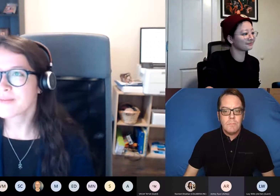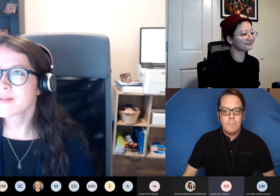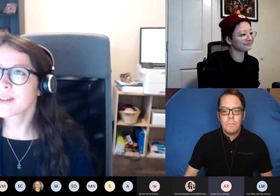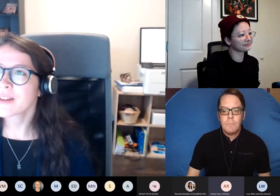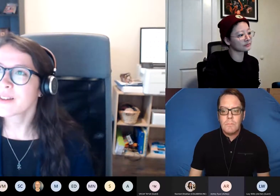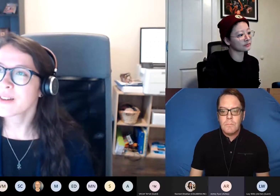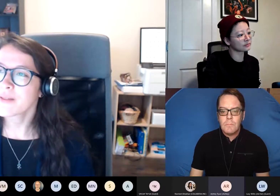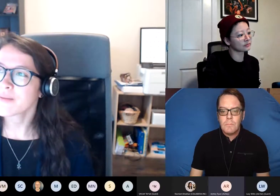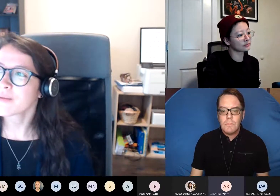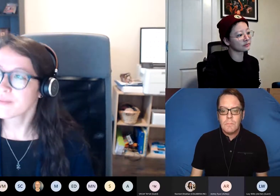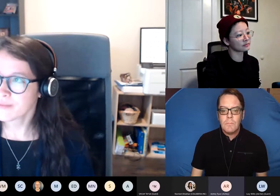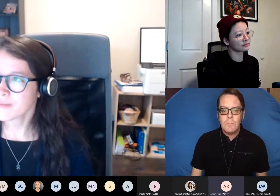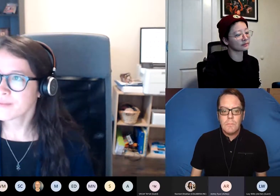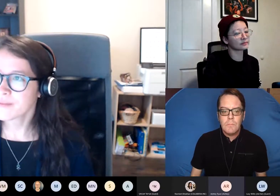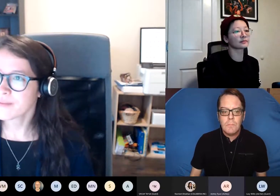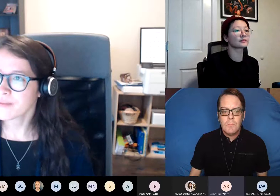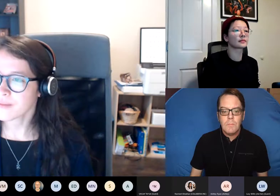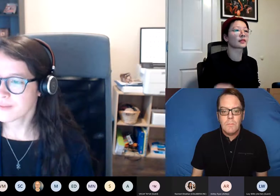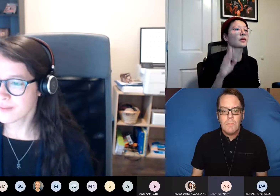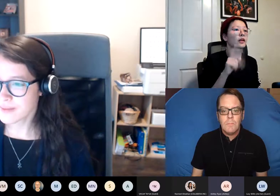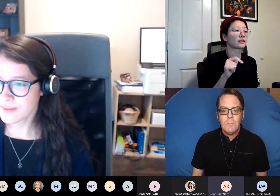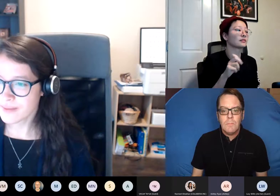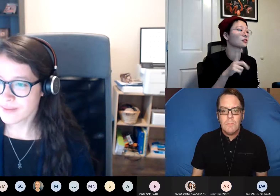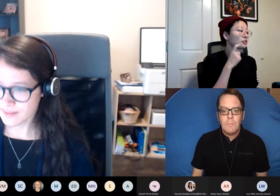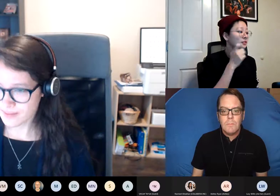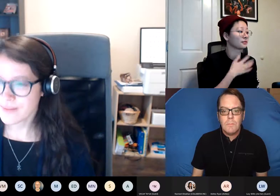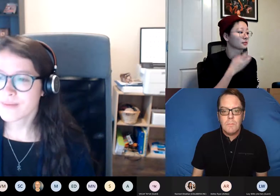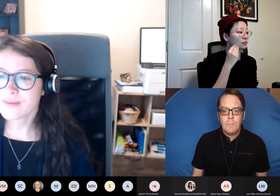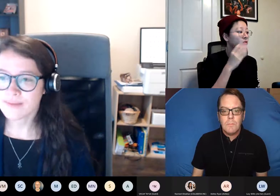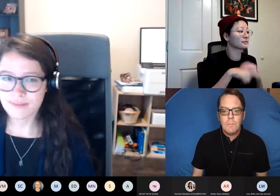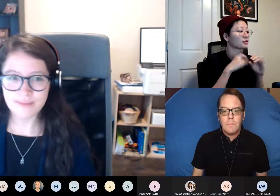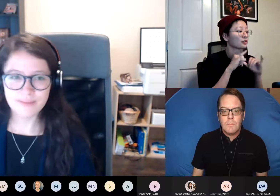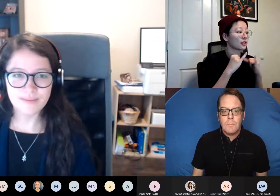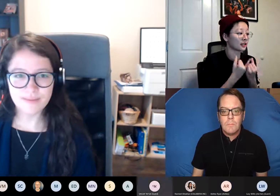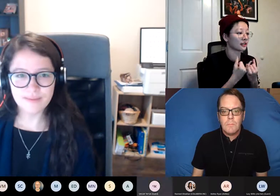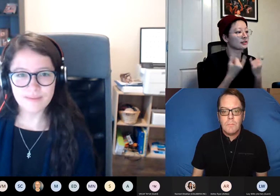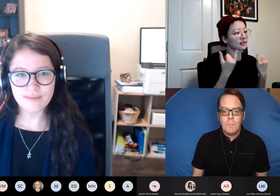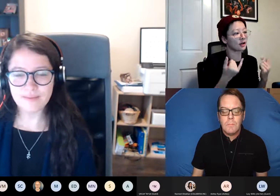If you wouldn't mind moving on to slide 6.